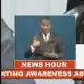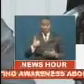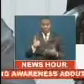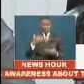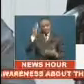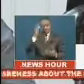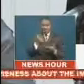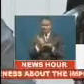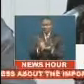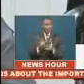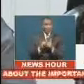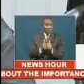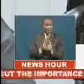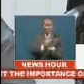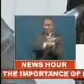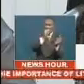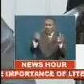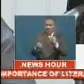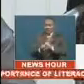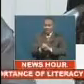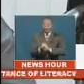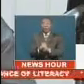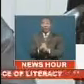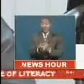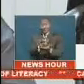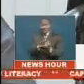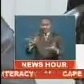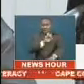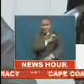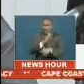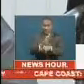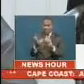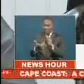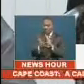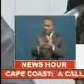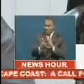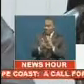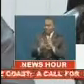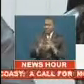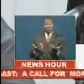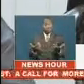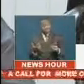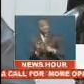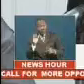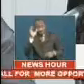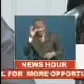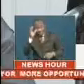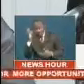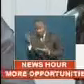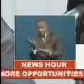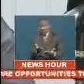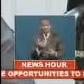the development and the transfer of renewable energy technologies from China to Ghana.